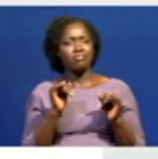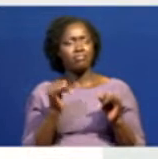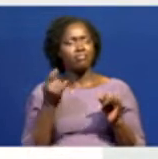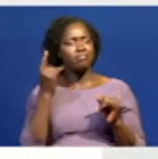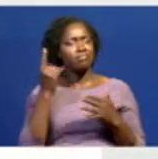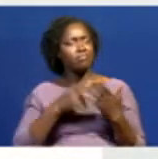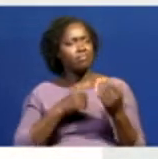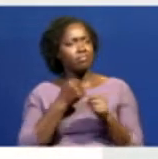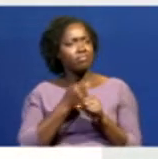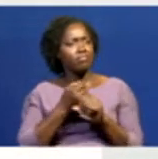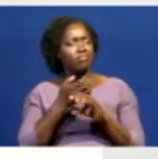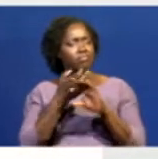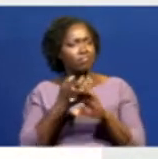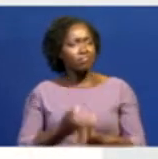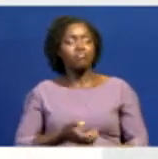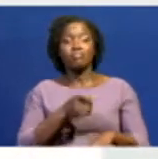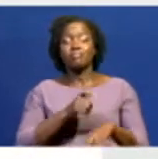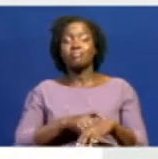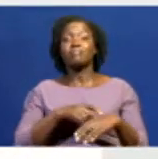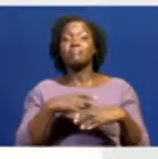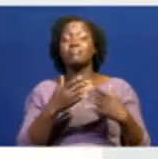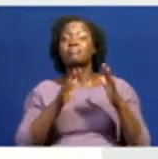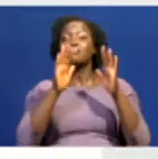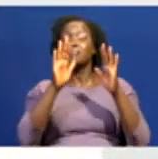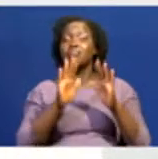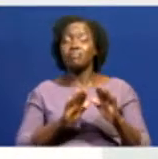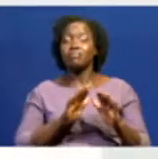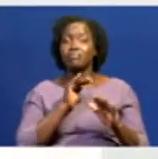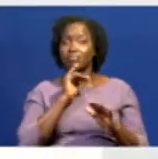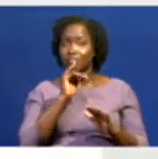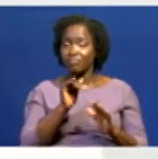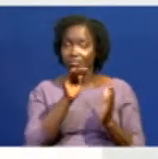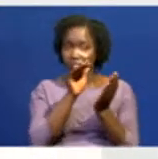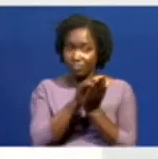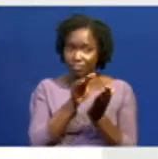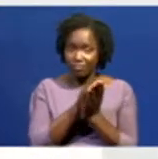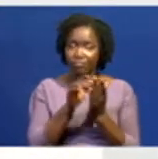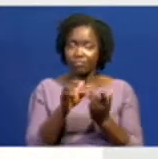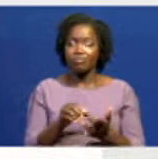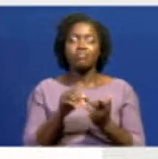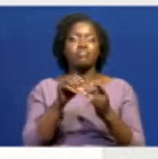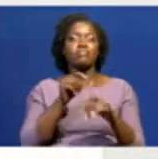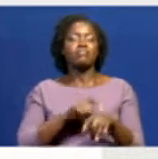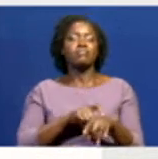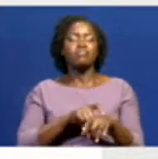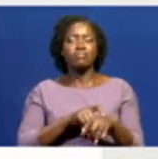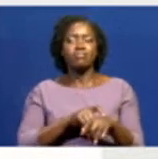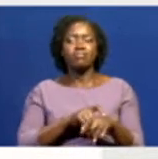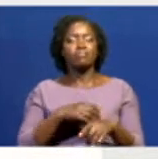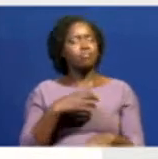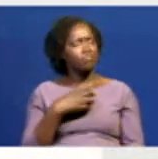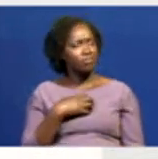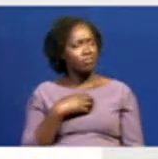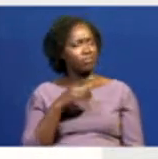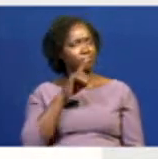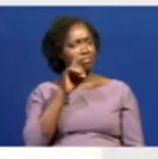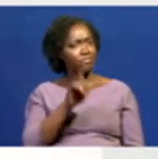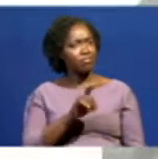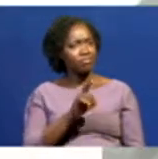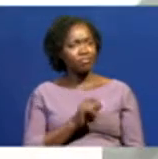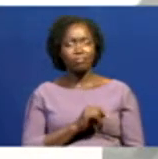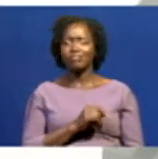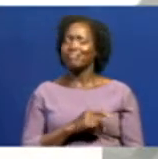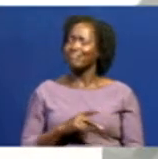during these difficult times. How important is saving, and especially when it comes to pension?